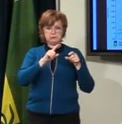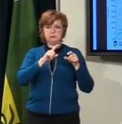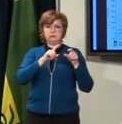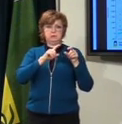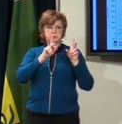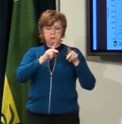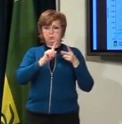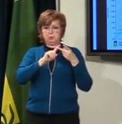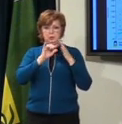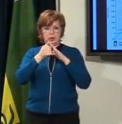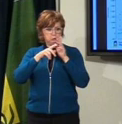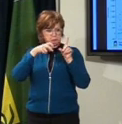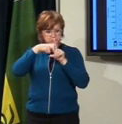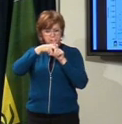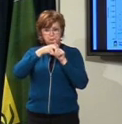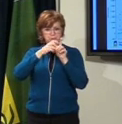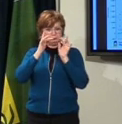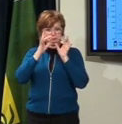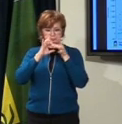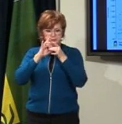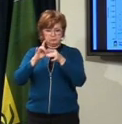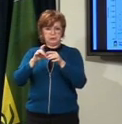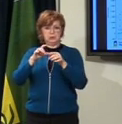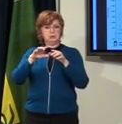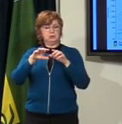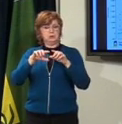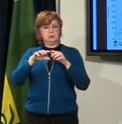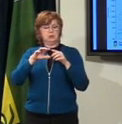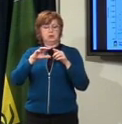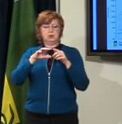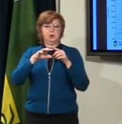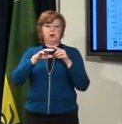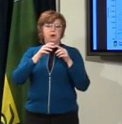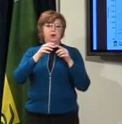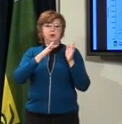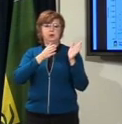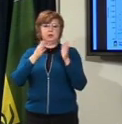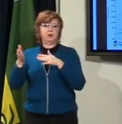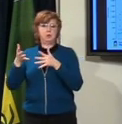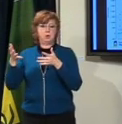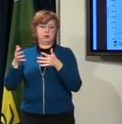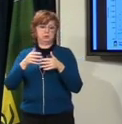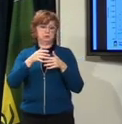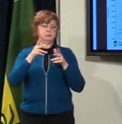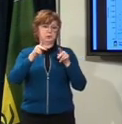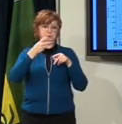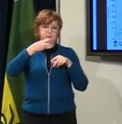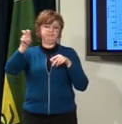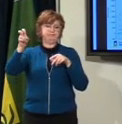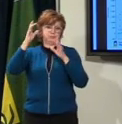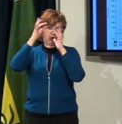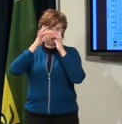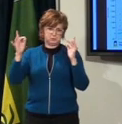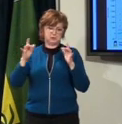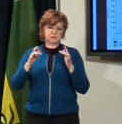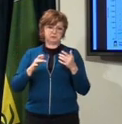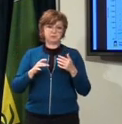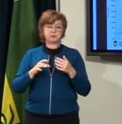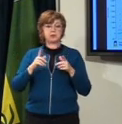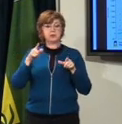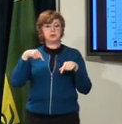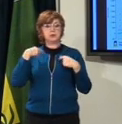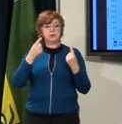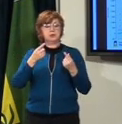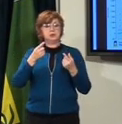those cases end up as patients in our facilities, and we've seen drastic increases in the number of hospitalizations over the